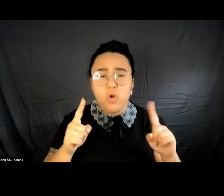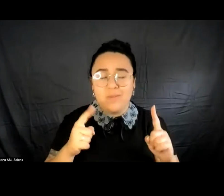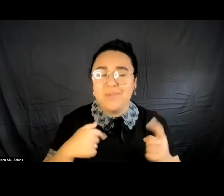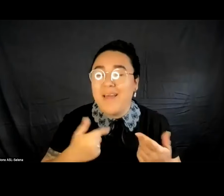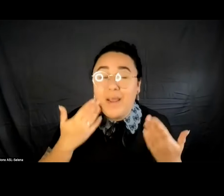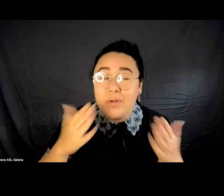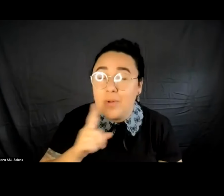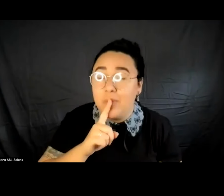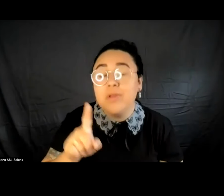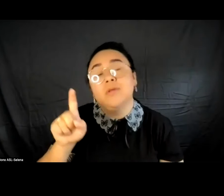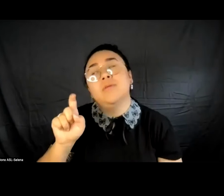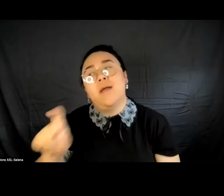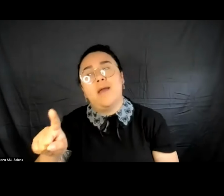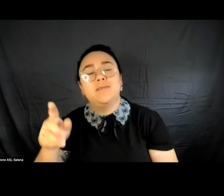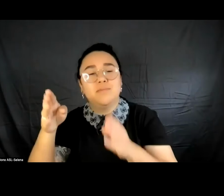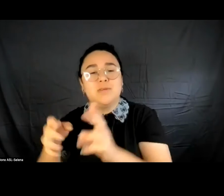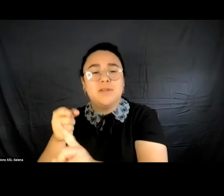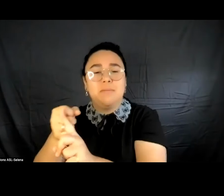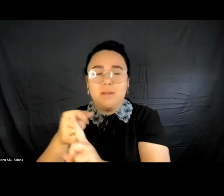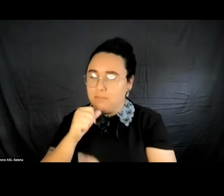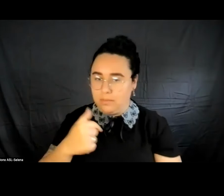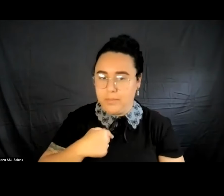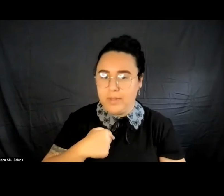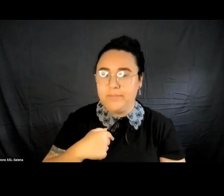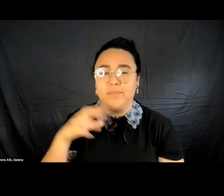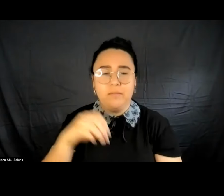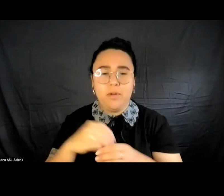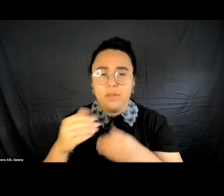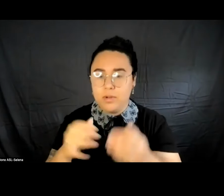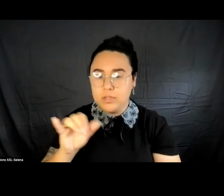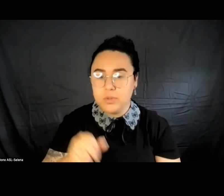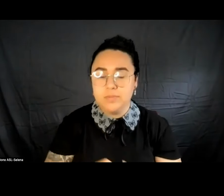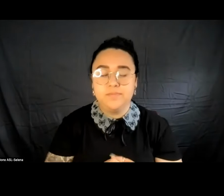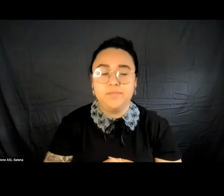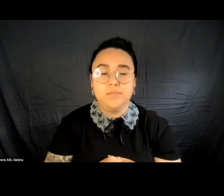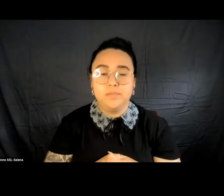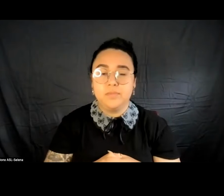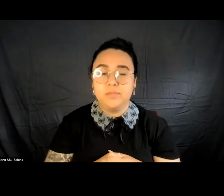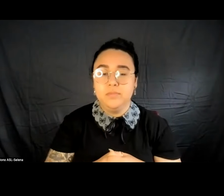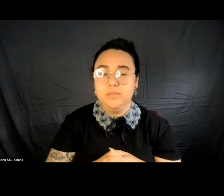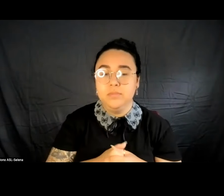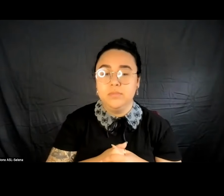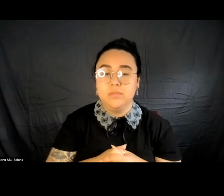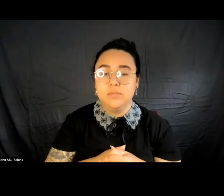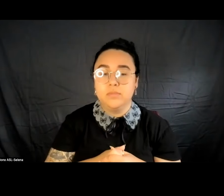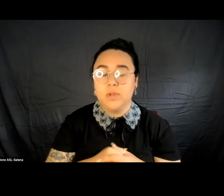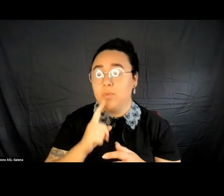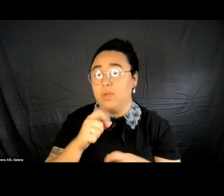impacts. And so that's a part of the process too, when, making virtually